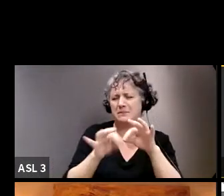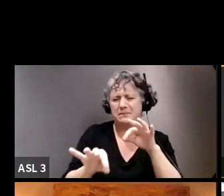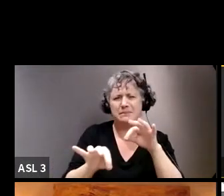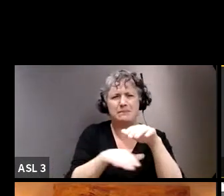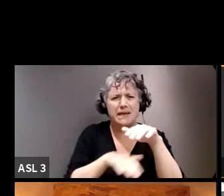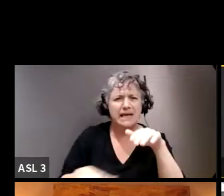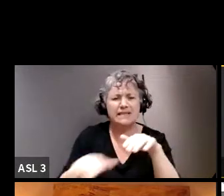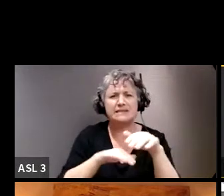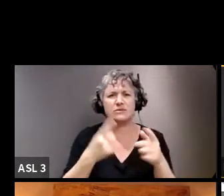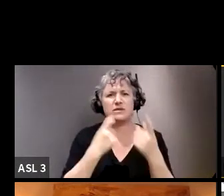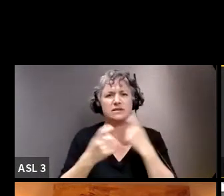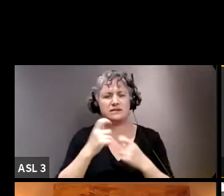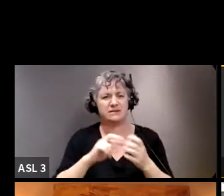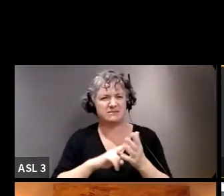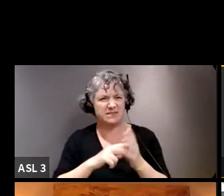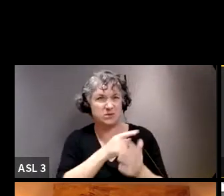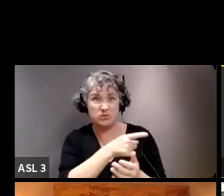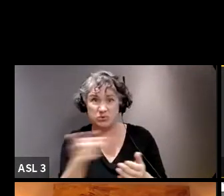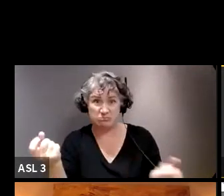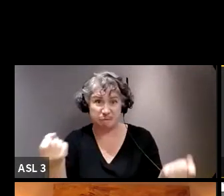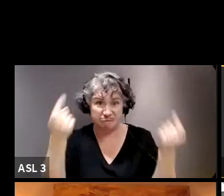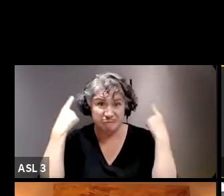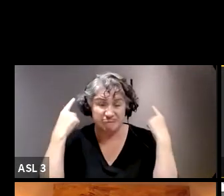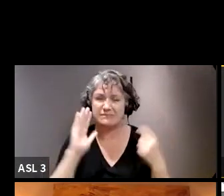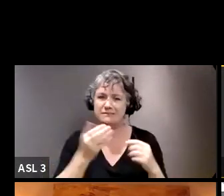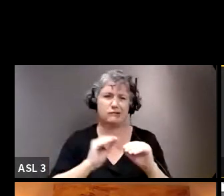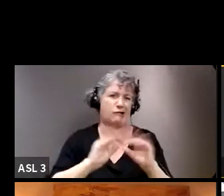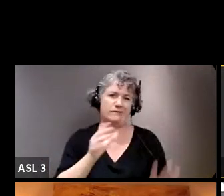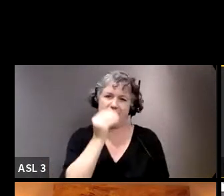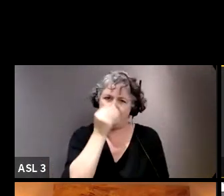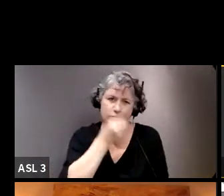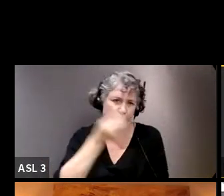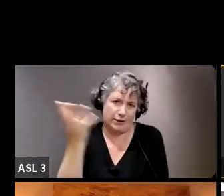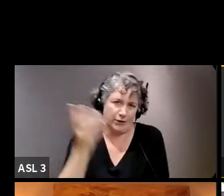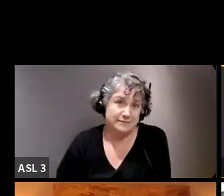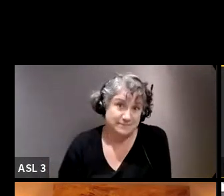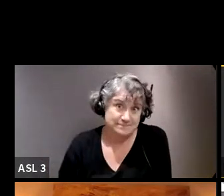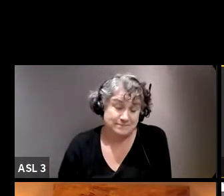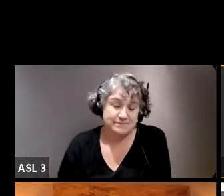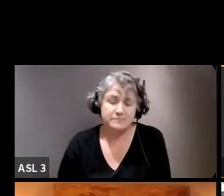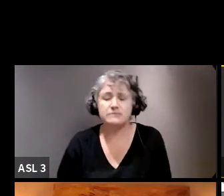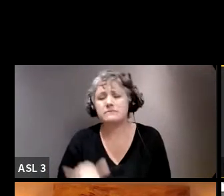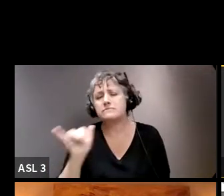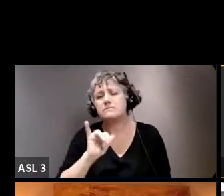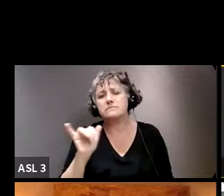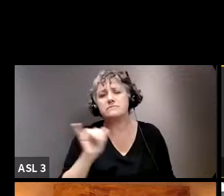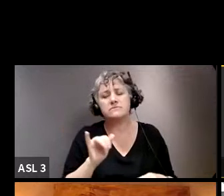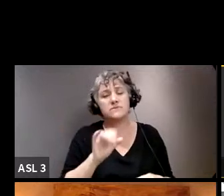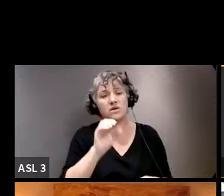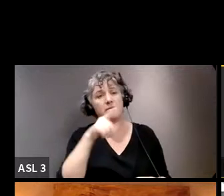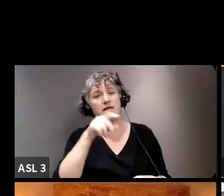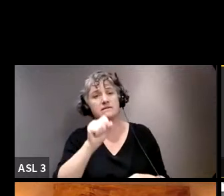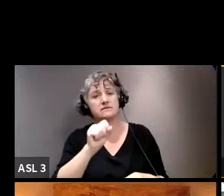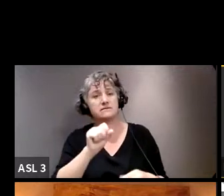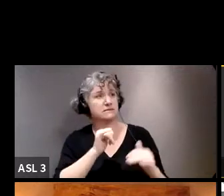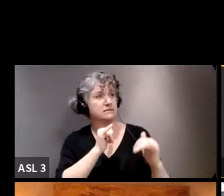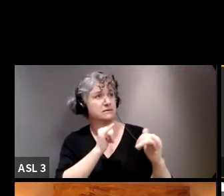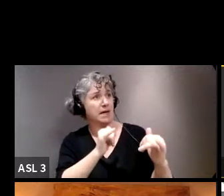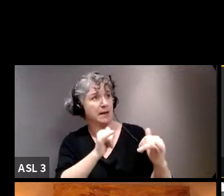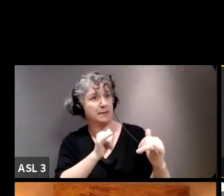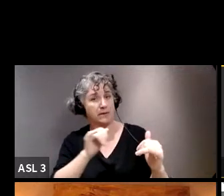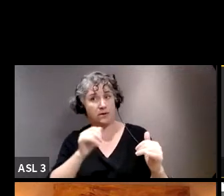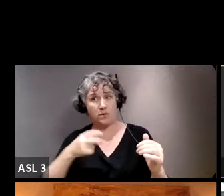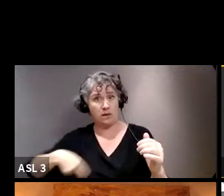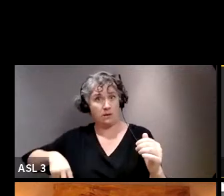us that you haven't really been listening and you don't really care i also don't believe we've ever seen ops held to the same standard of justifying how